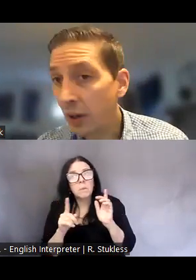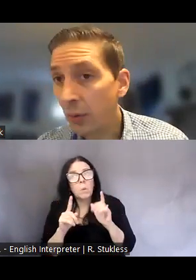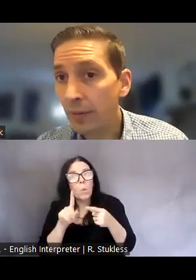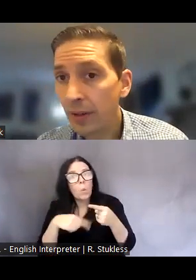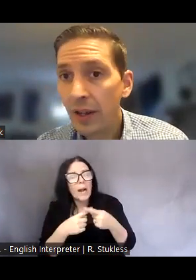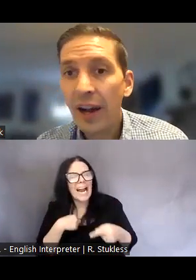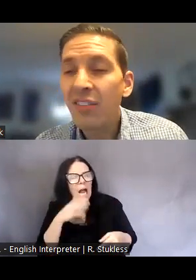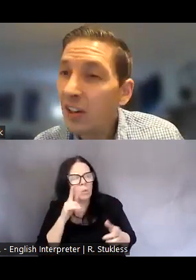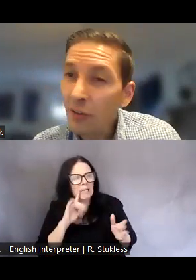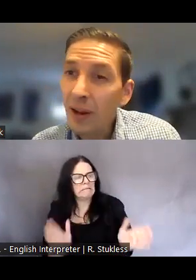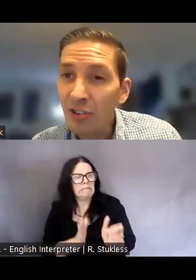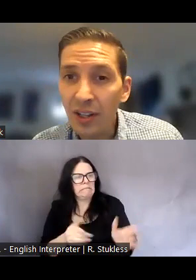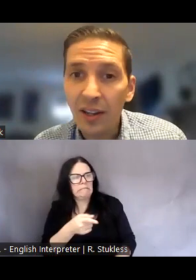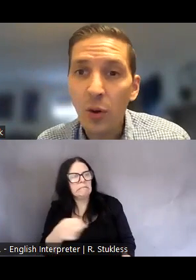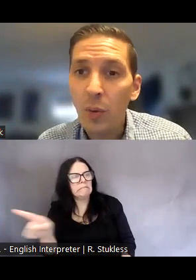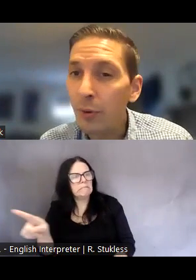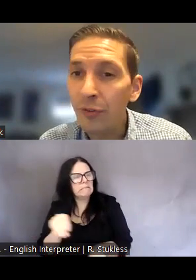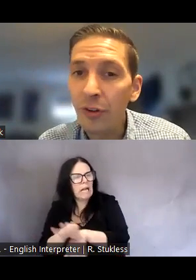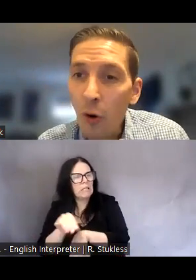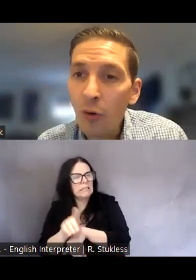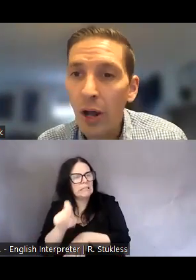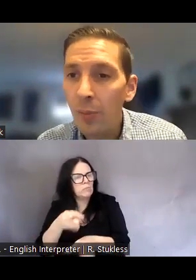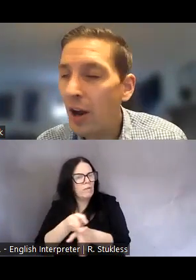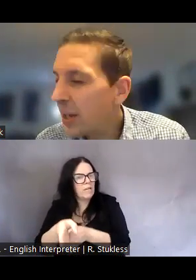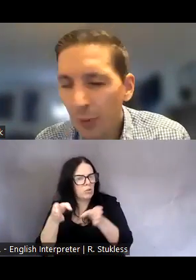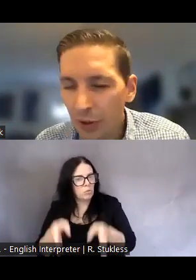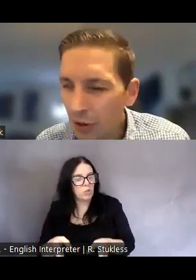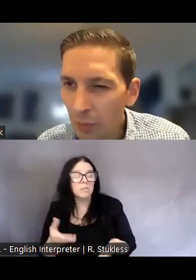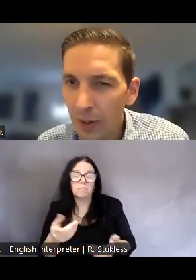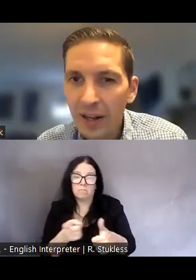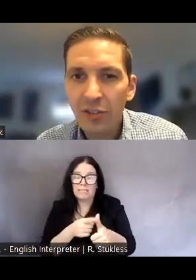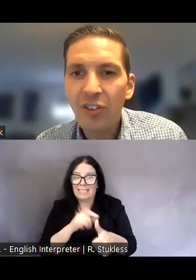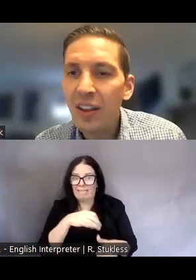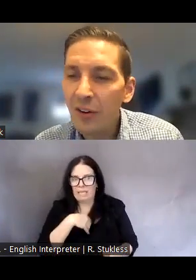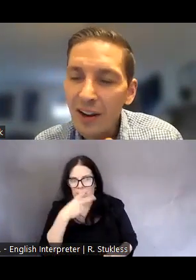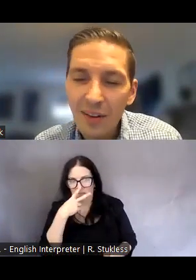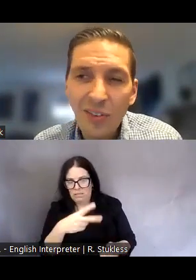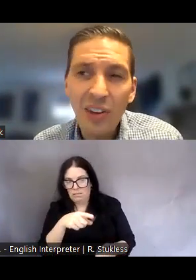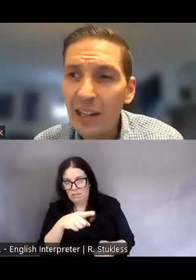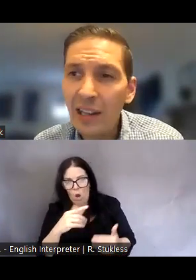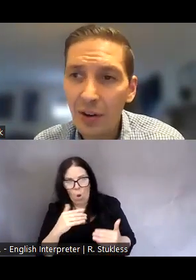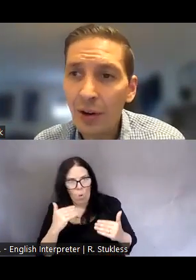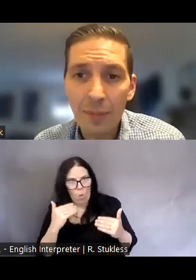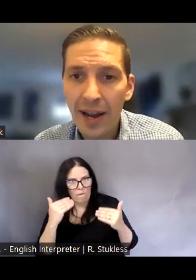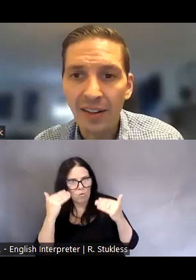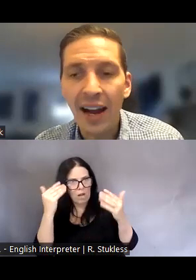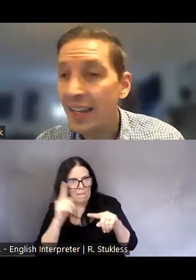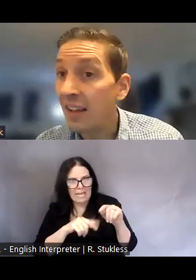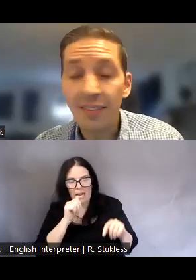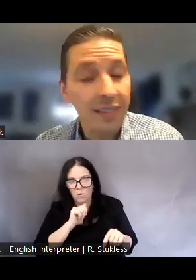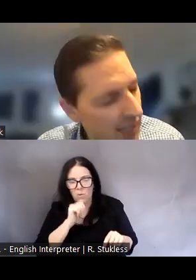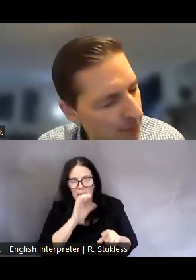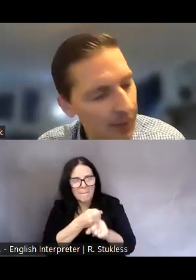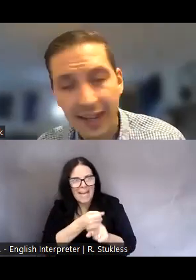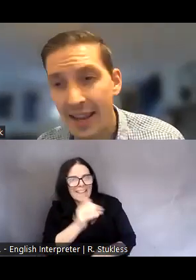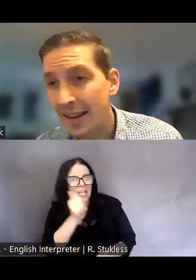any of the following. I see it especially, when people are feeling overwhelmed, unable to cope, just their activities of daily living are impacted. I